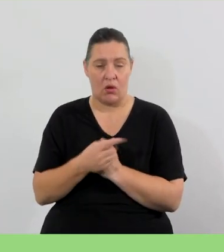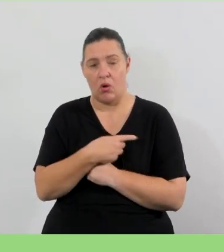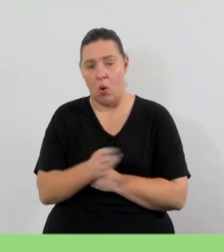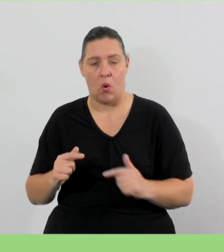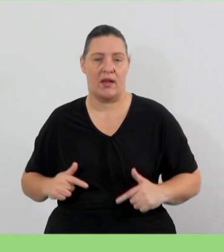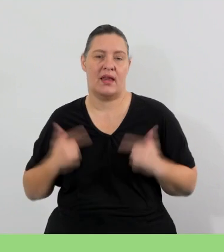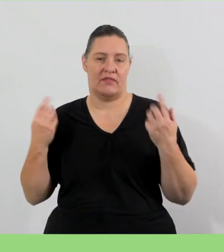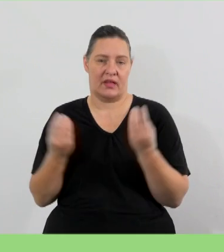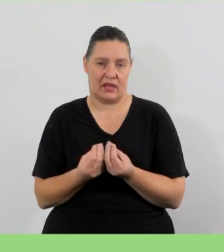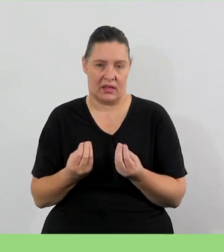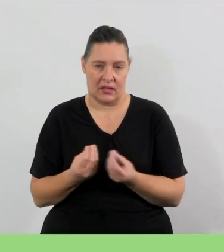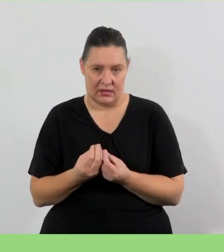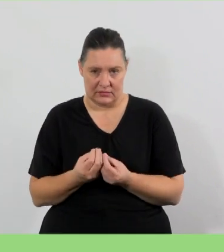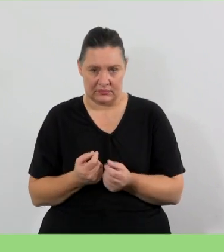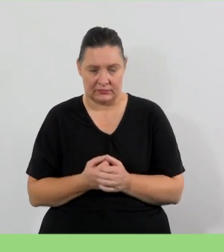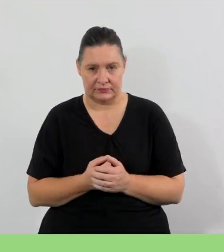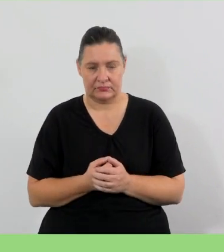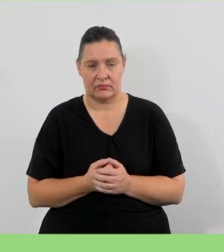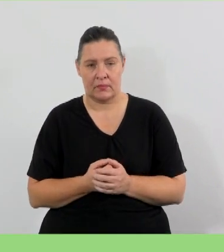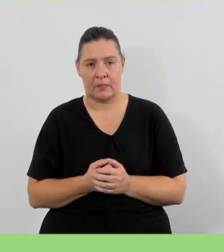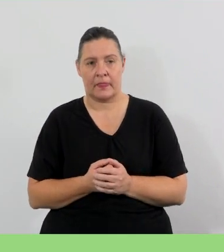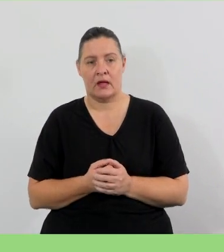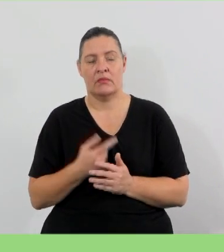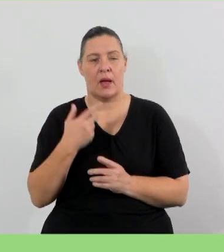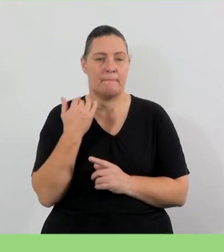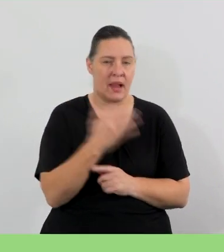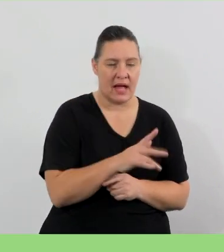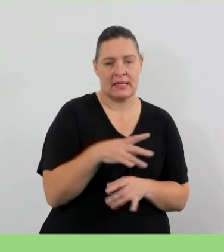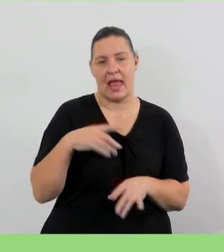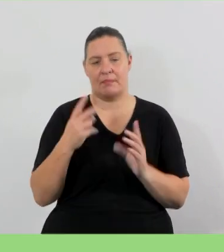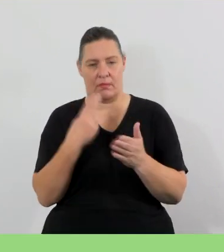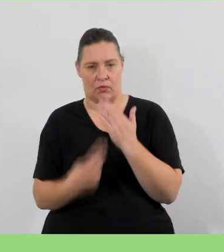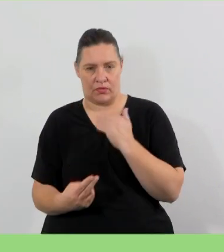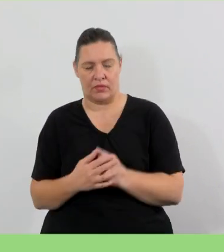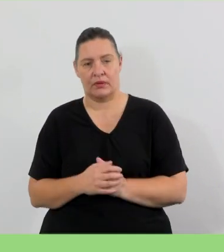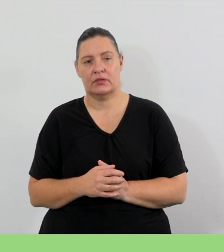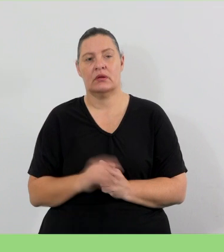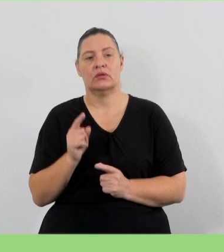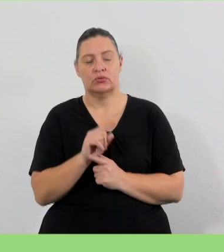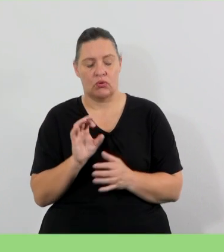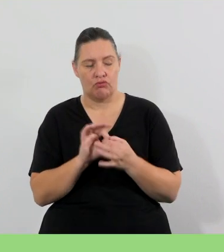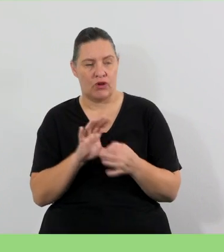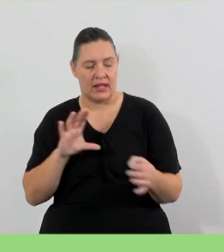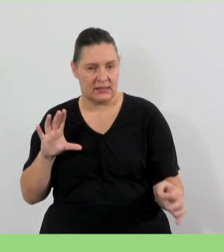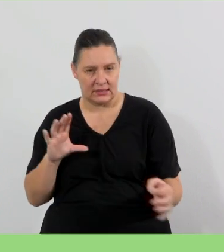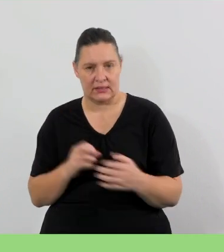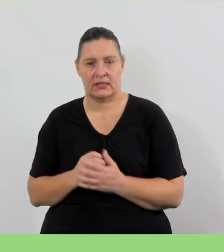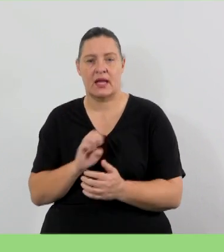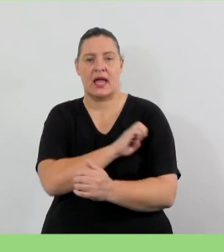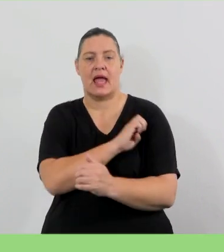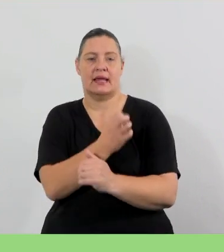place in all living organisms. So we're talking about plants and animals. To